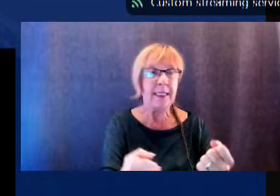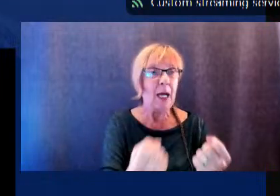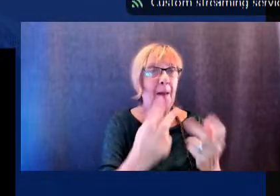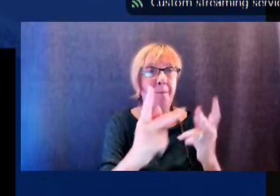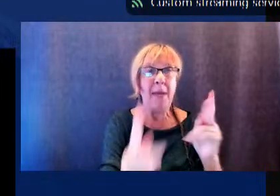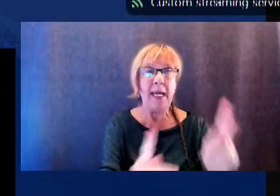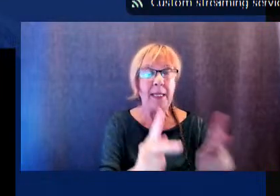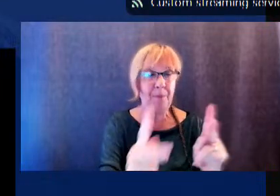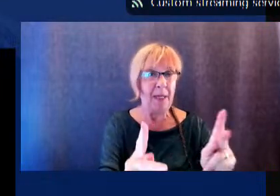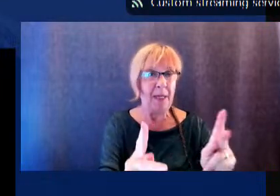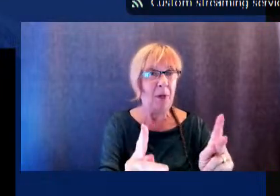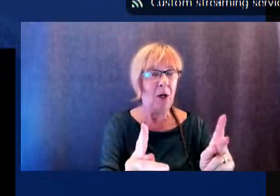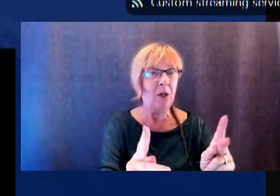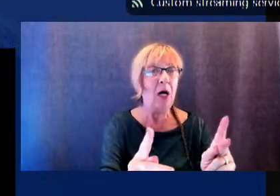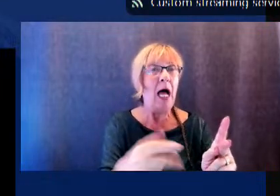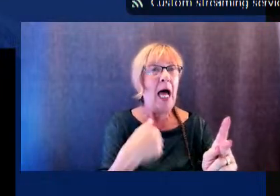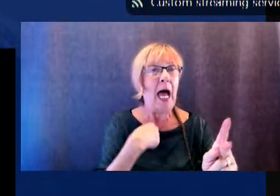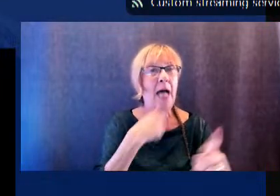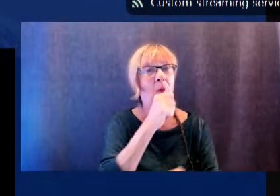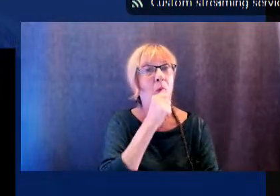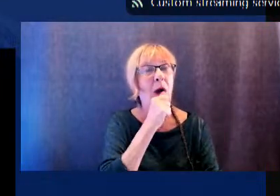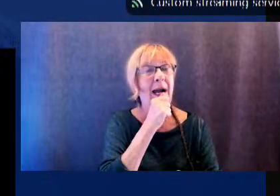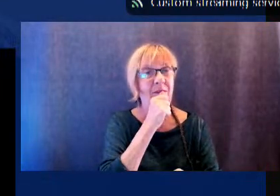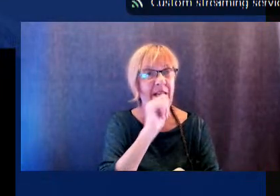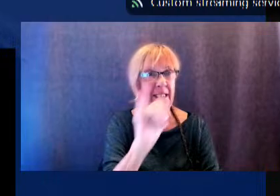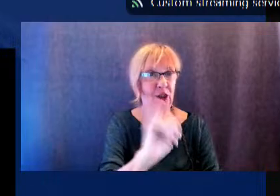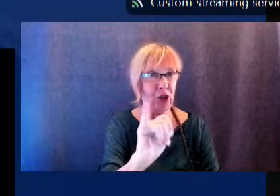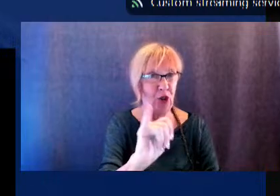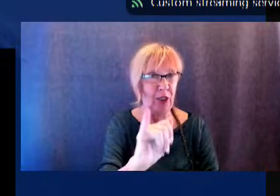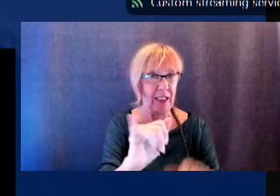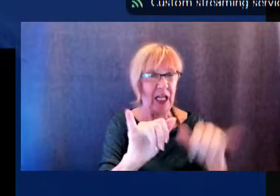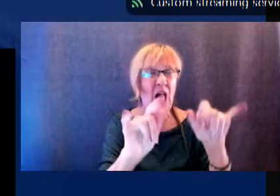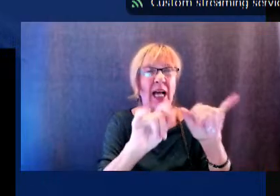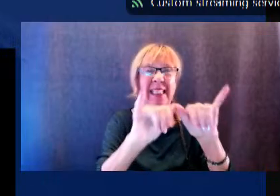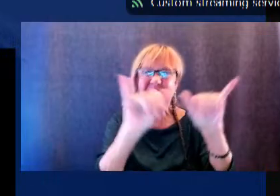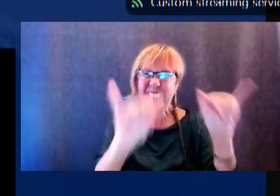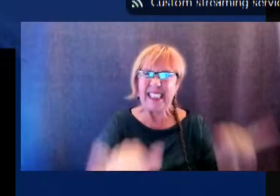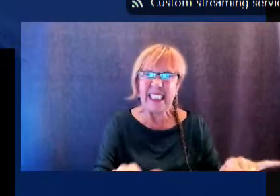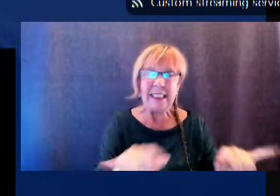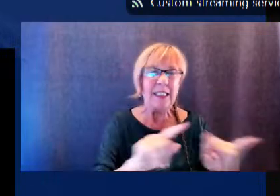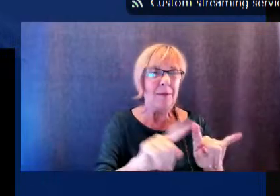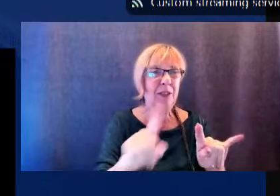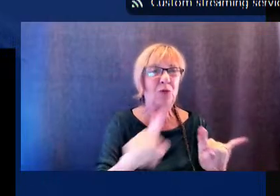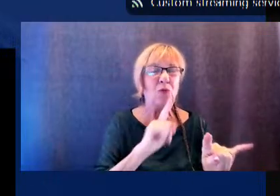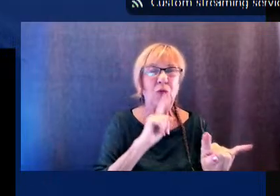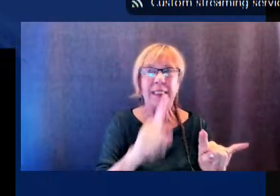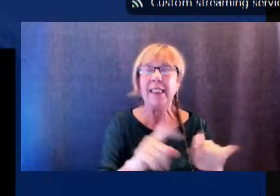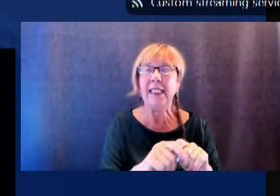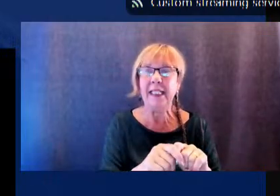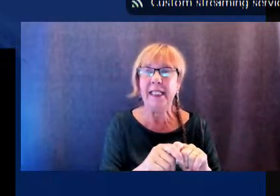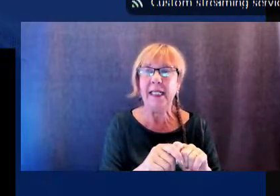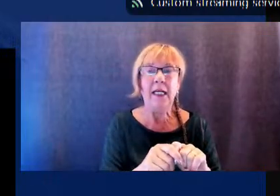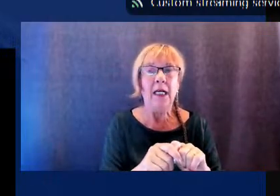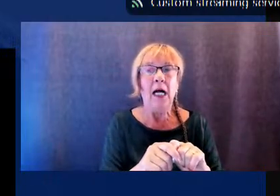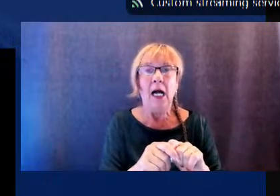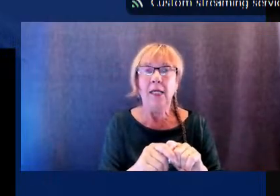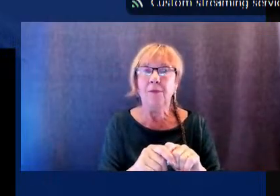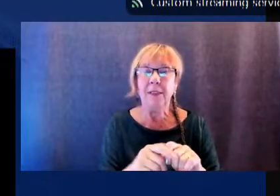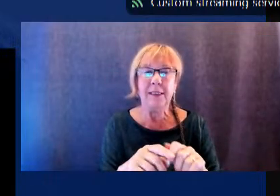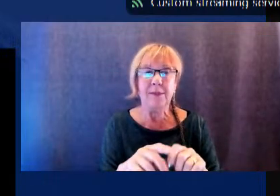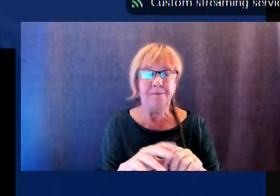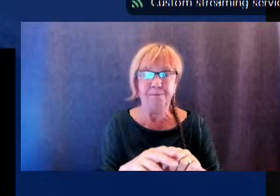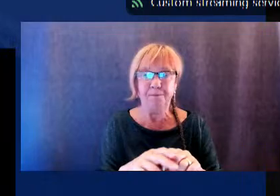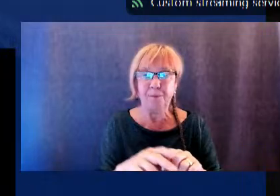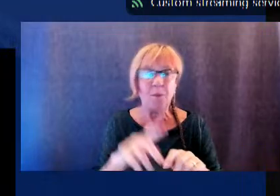private insurance, that system, I think, was faced with the challenge of very rapidly expanding capacity. We began